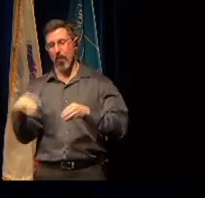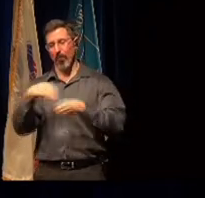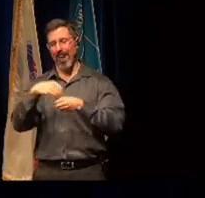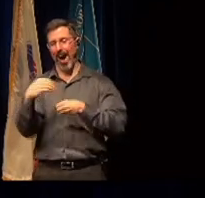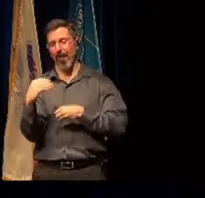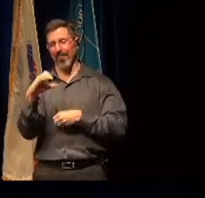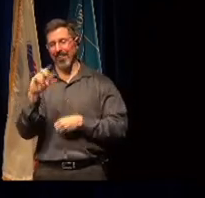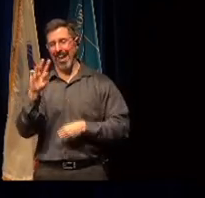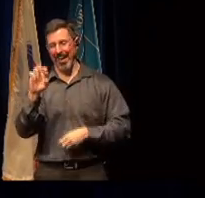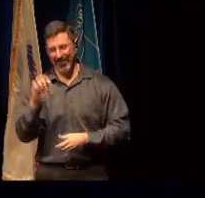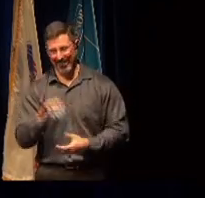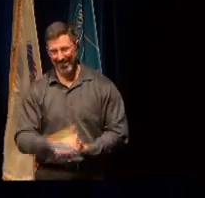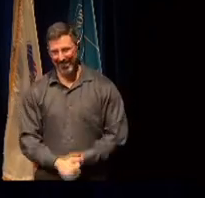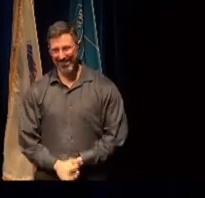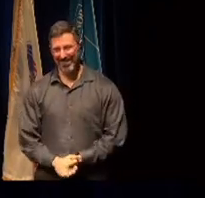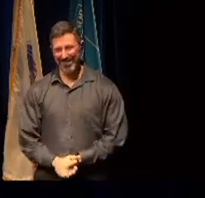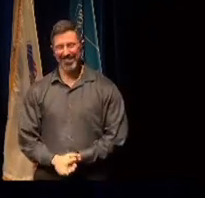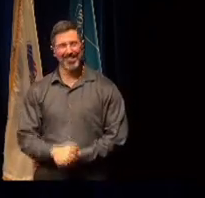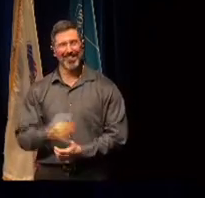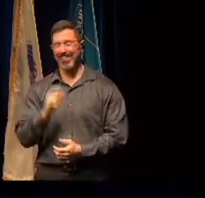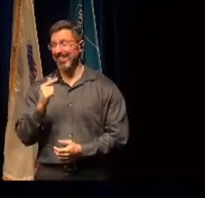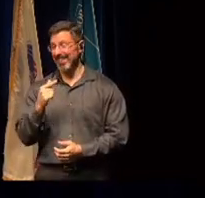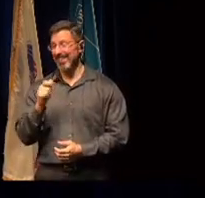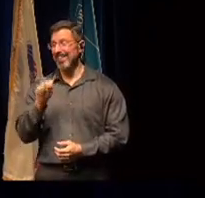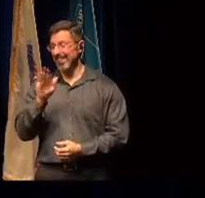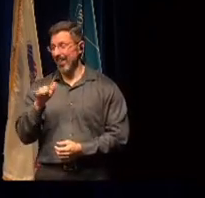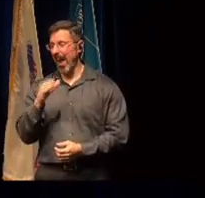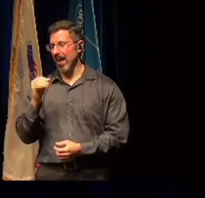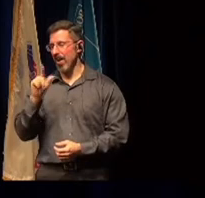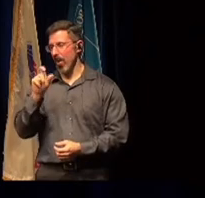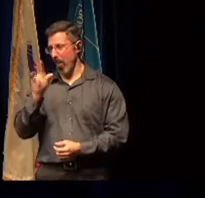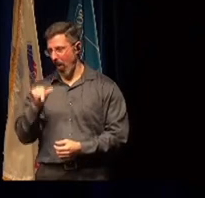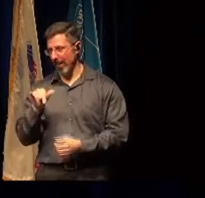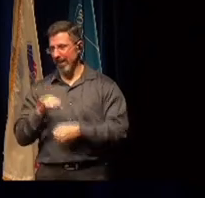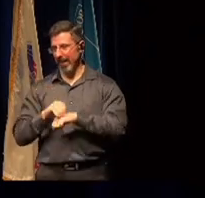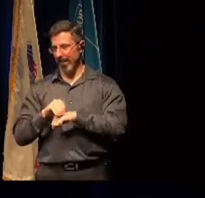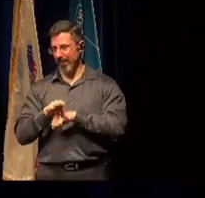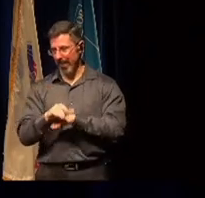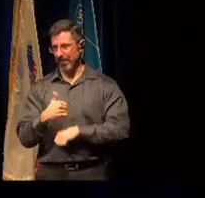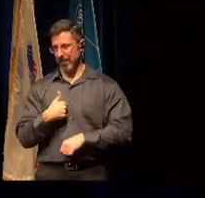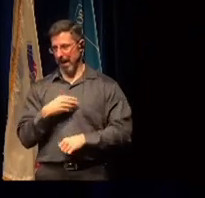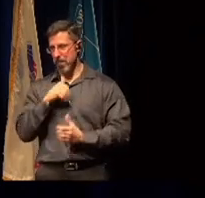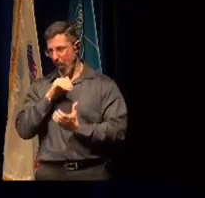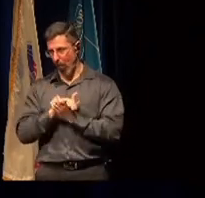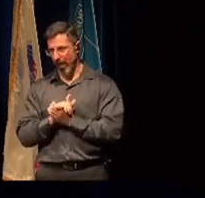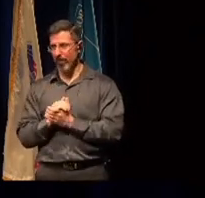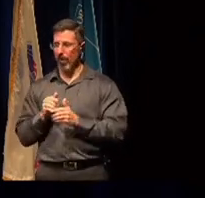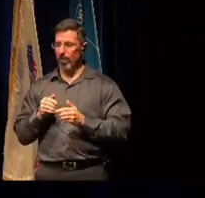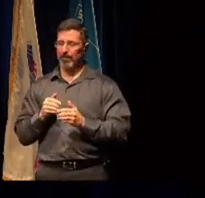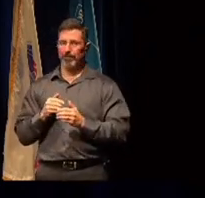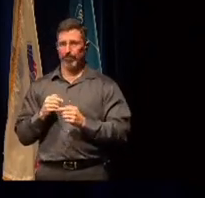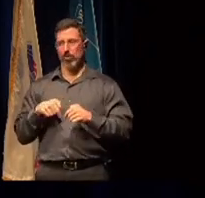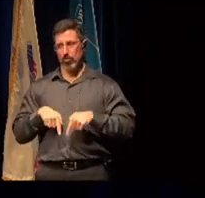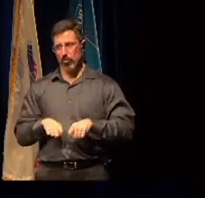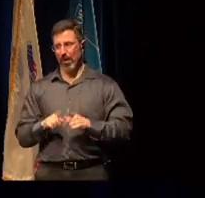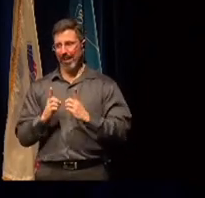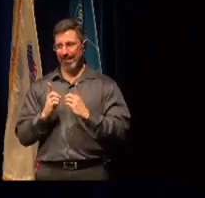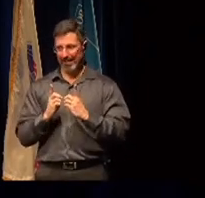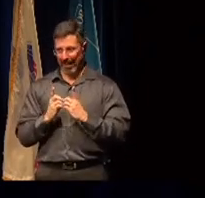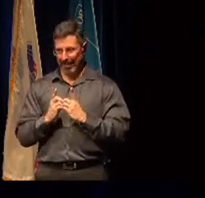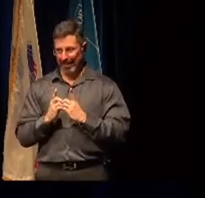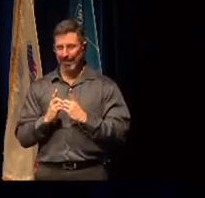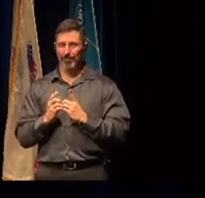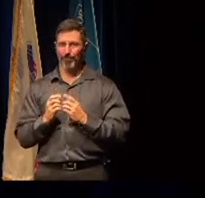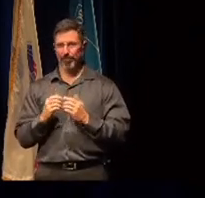Gary and Lolly had a significant impact on my wife and I through our dating, our engagement, and even Gary serving to preside over our wedding